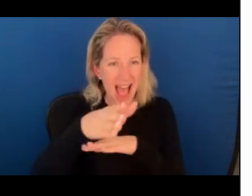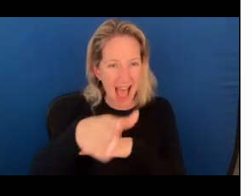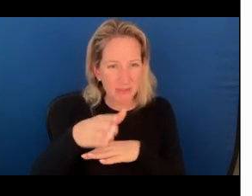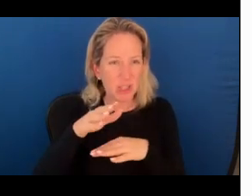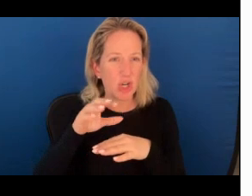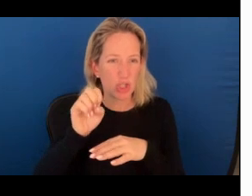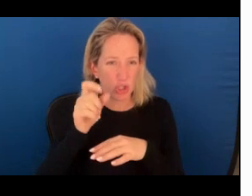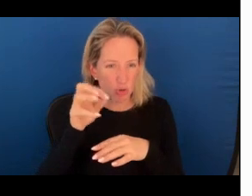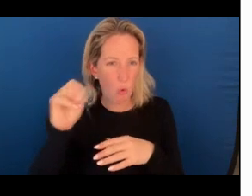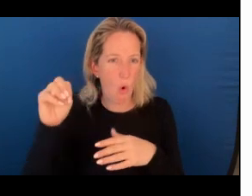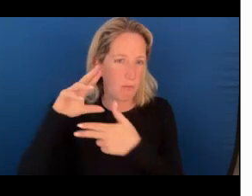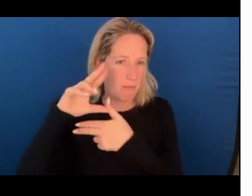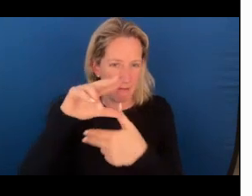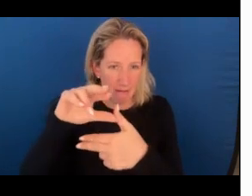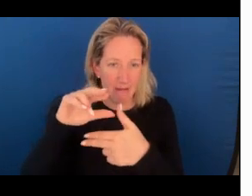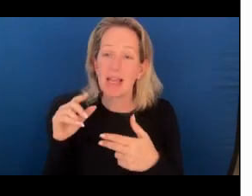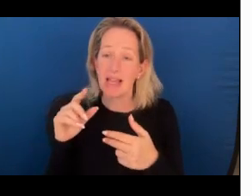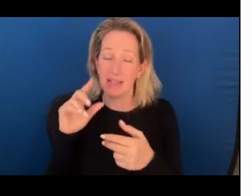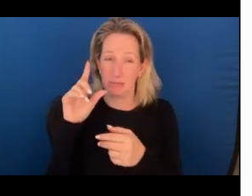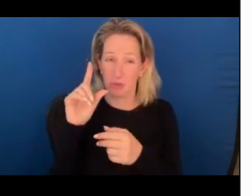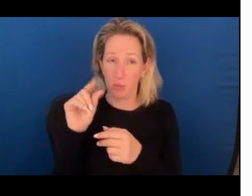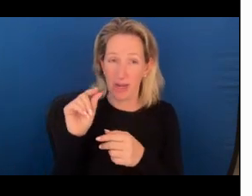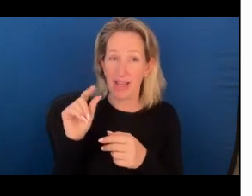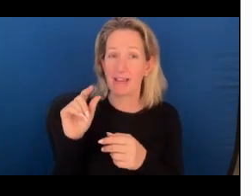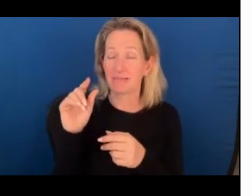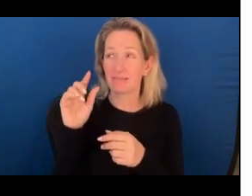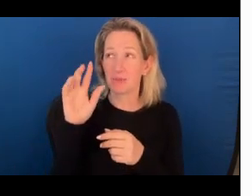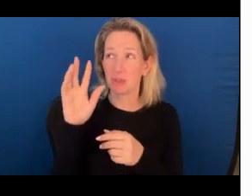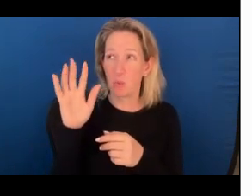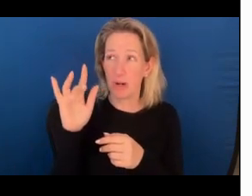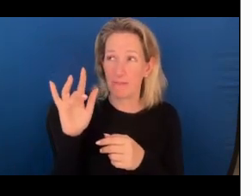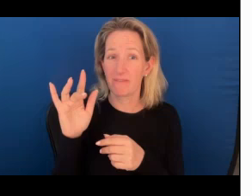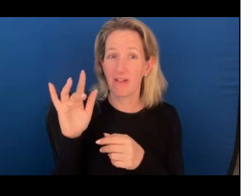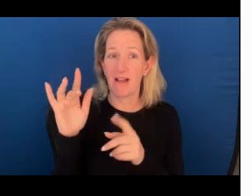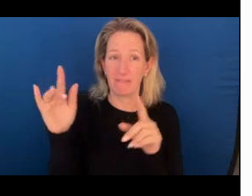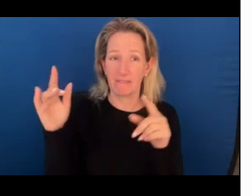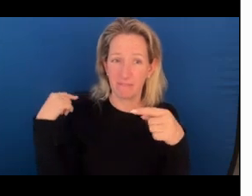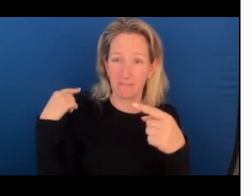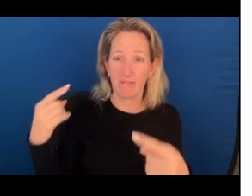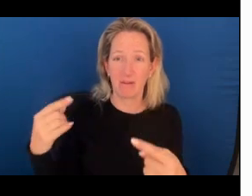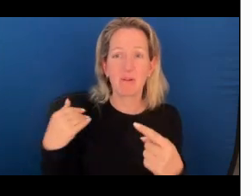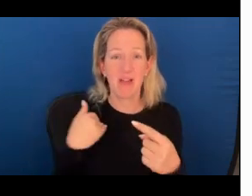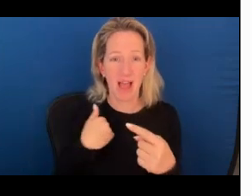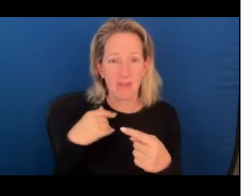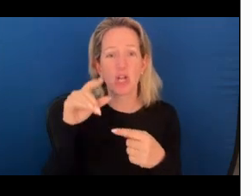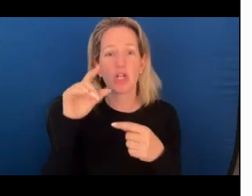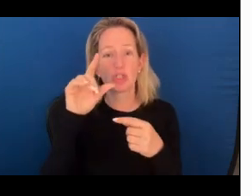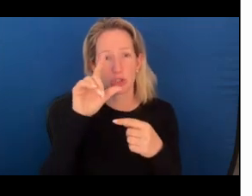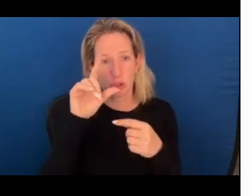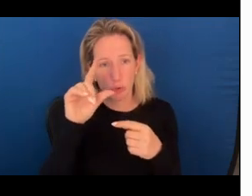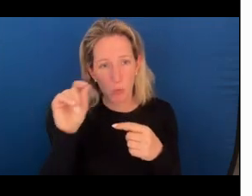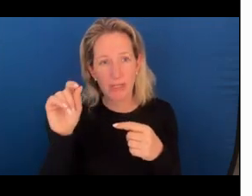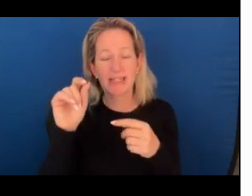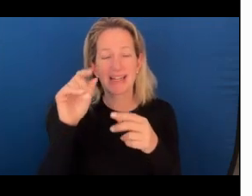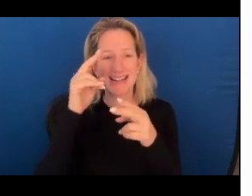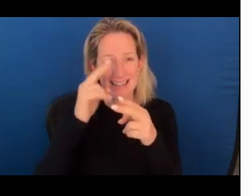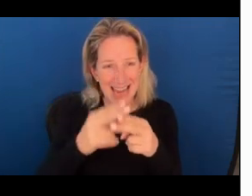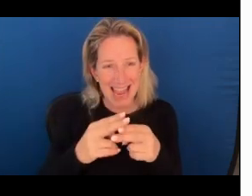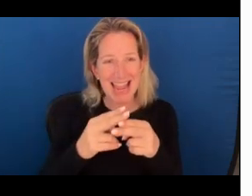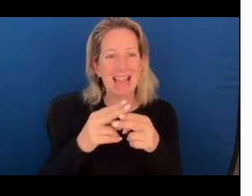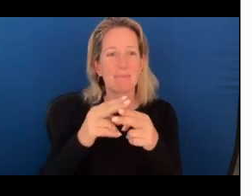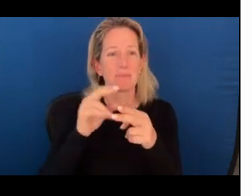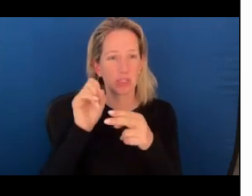since 2005, we've had 20 named storms hit Louisiana. Of course, everybody remembers Katrina, Rita, Gustav, Ike, and